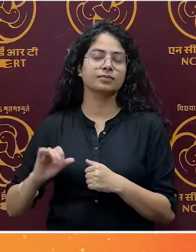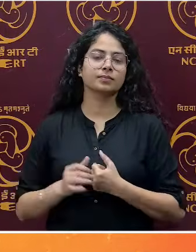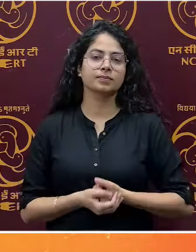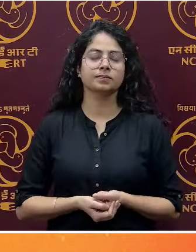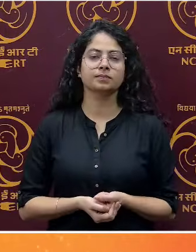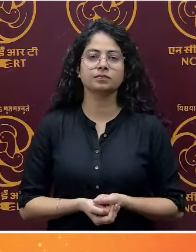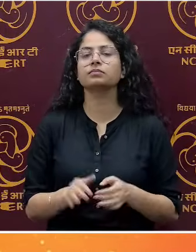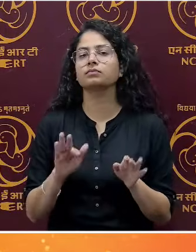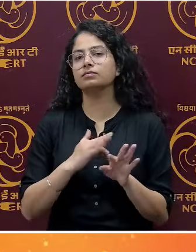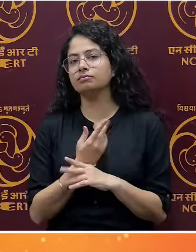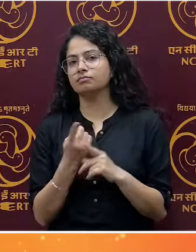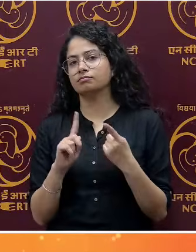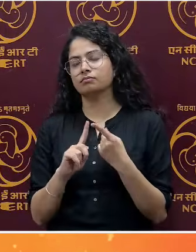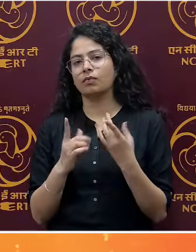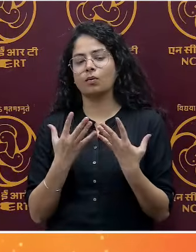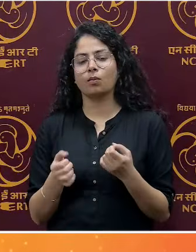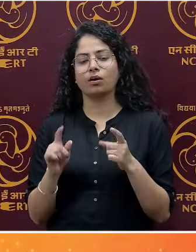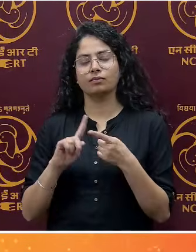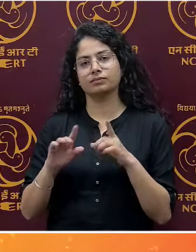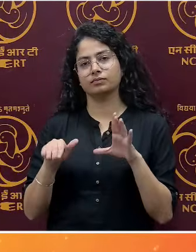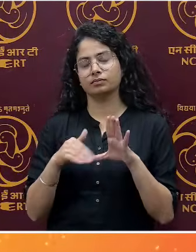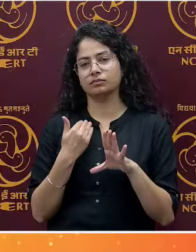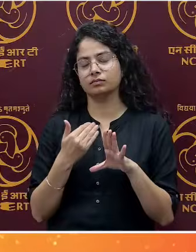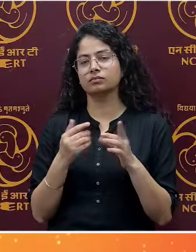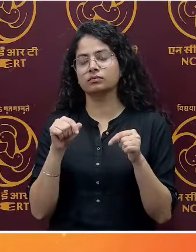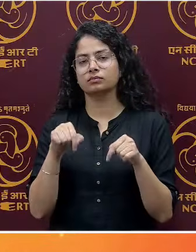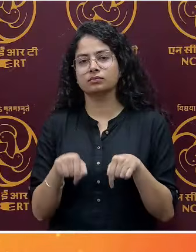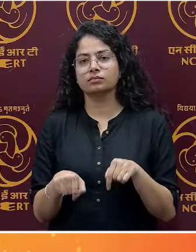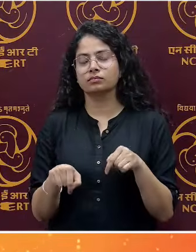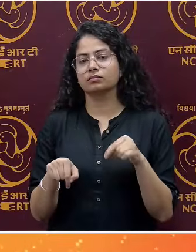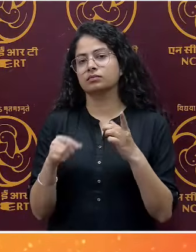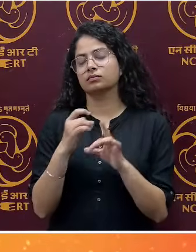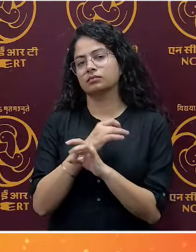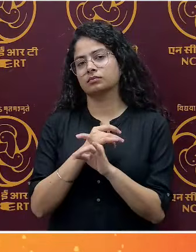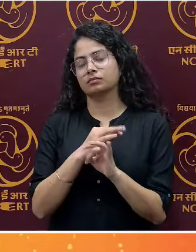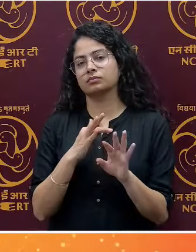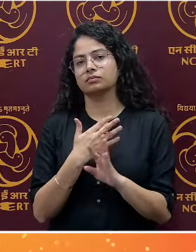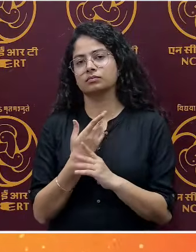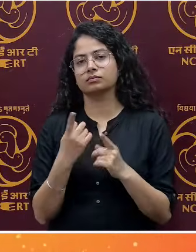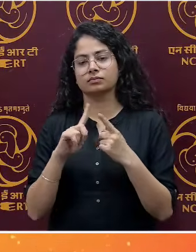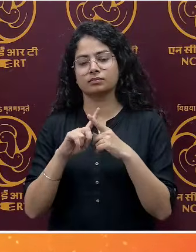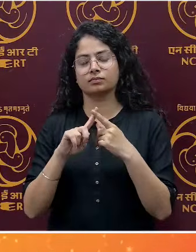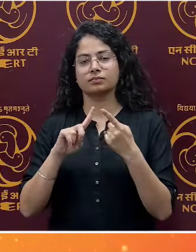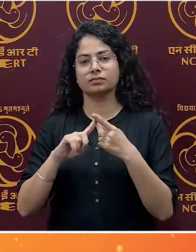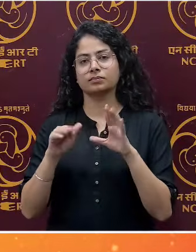8800-440-559. Either you can drop a query and feedback on our email address. It's